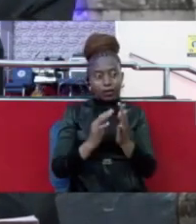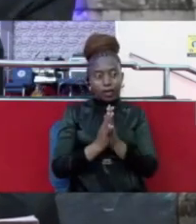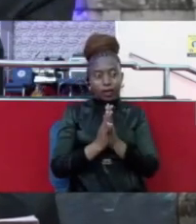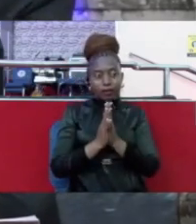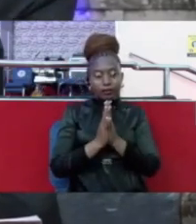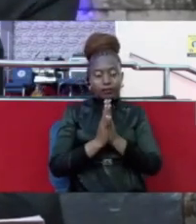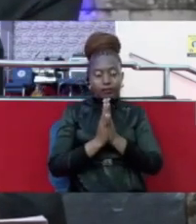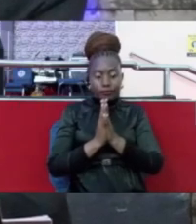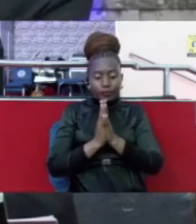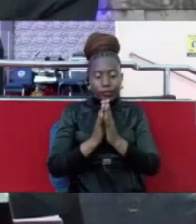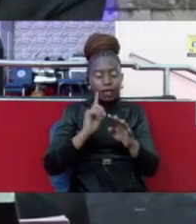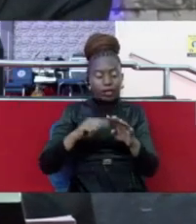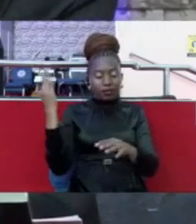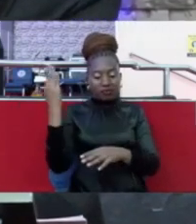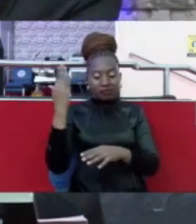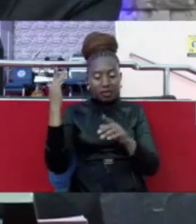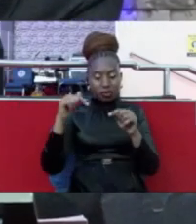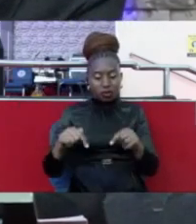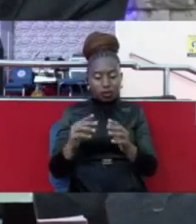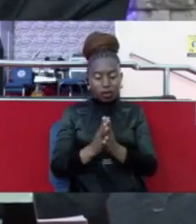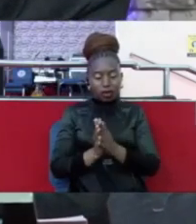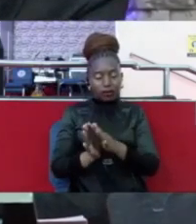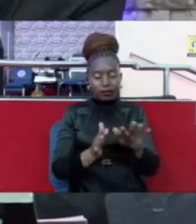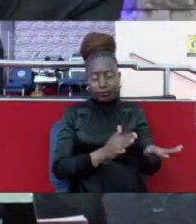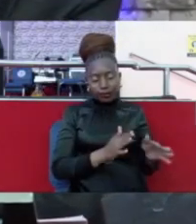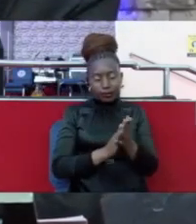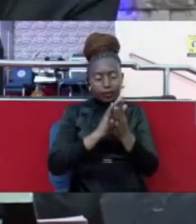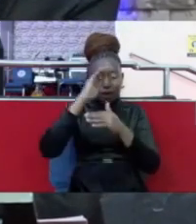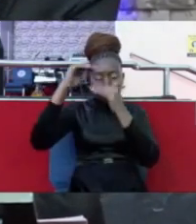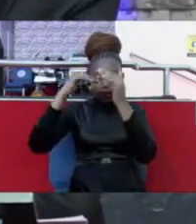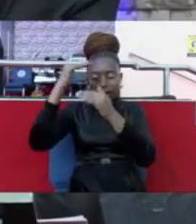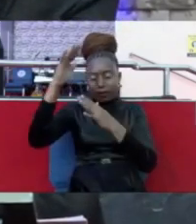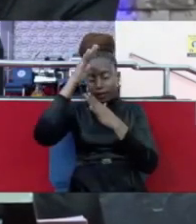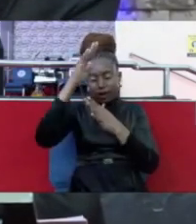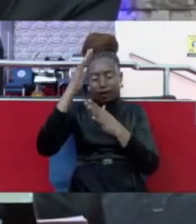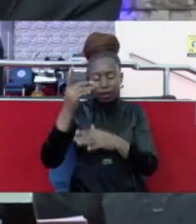message today. Heavenly Father, we come before you